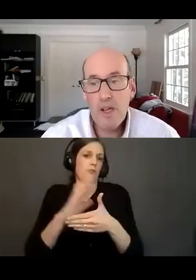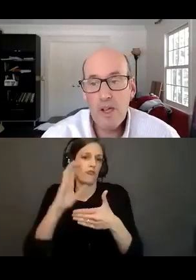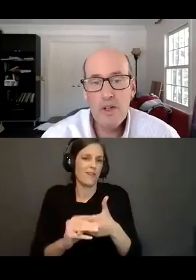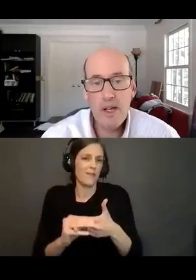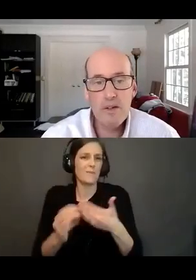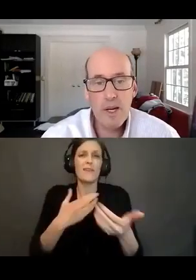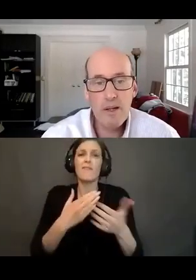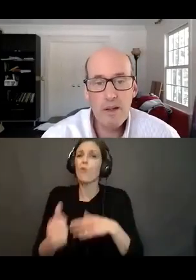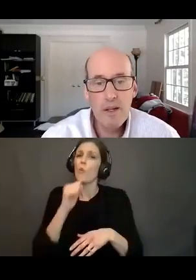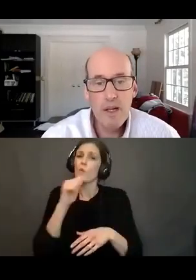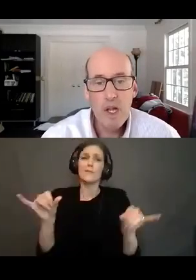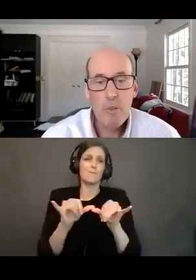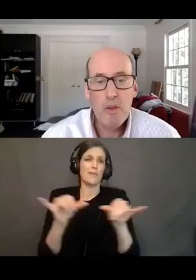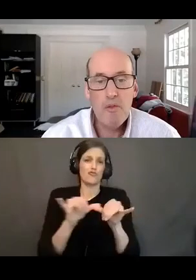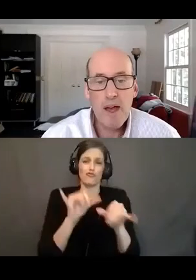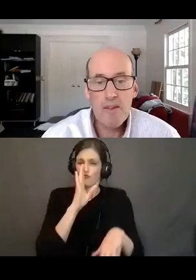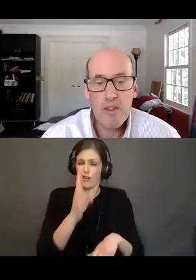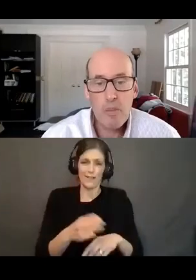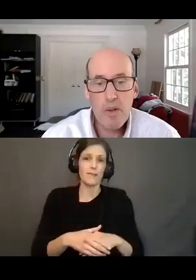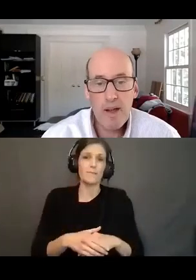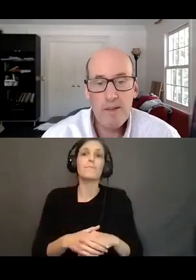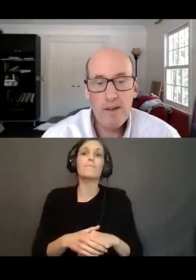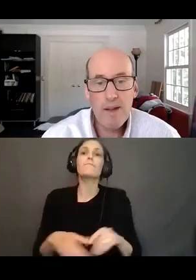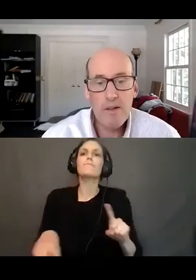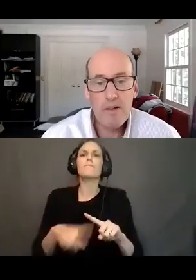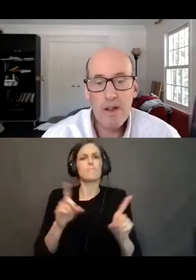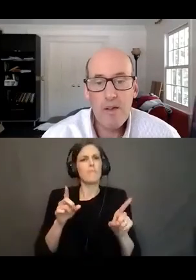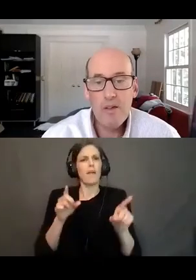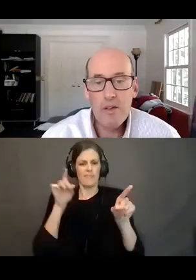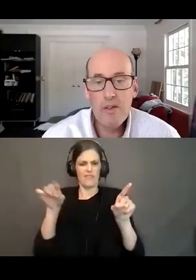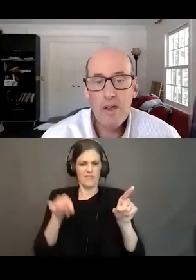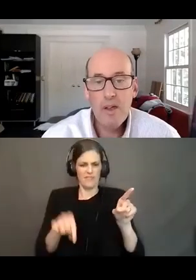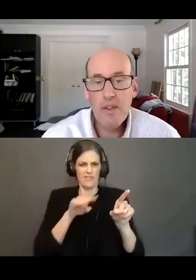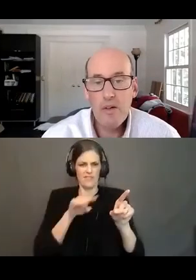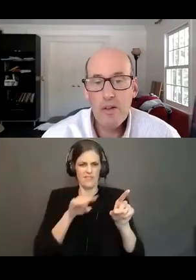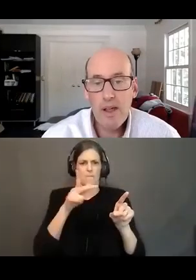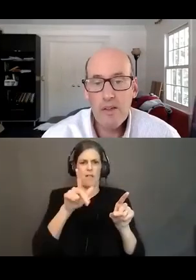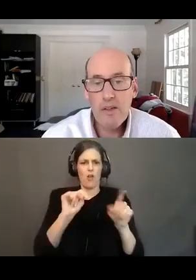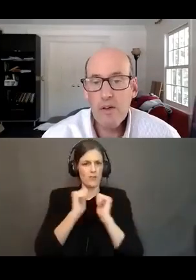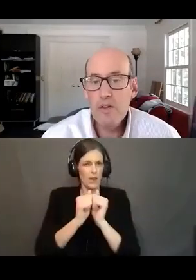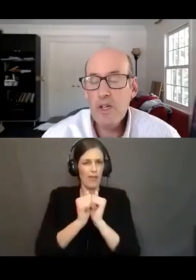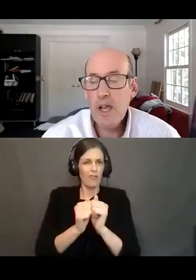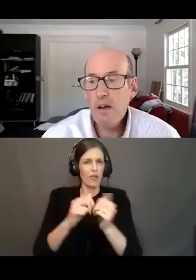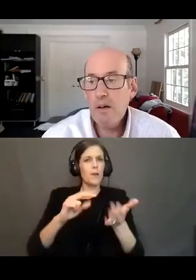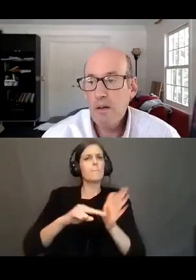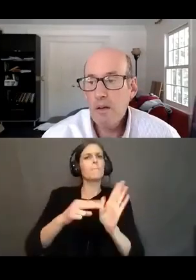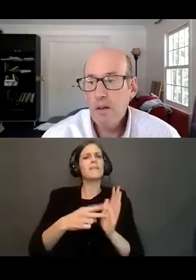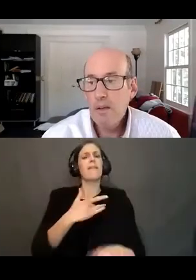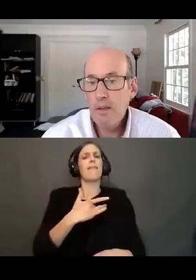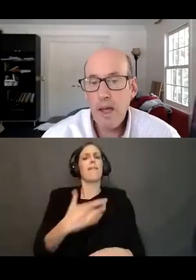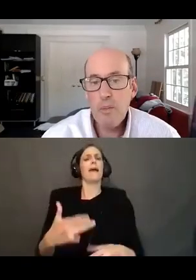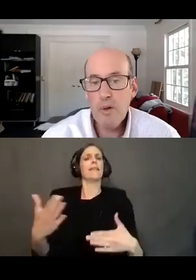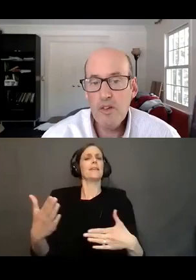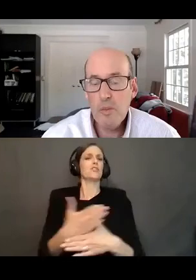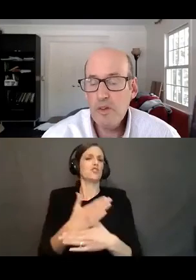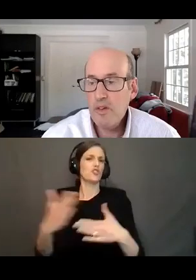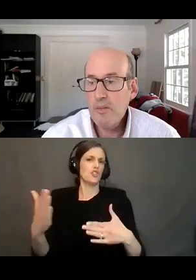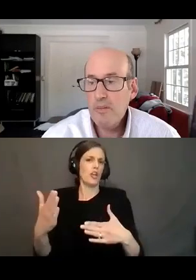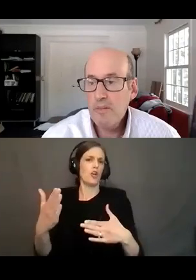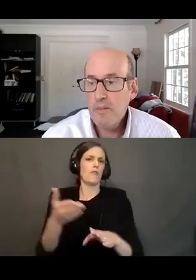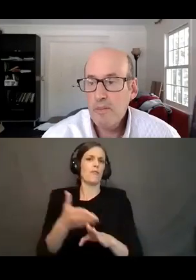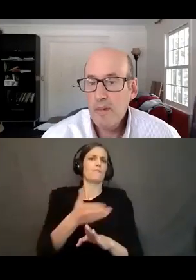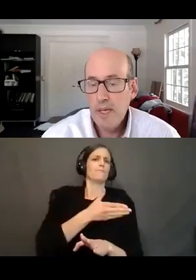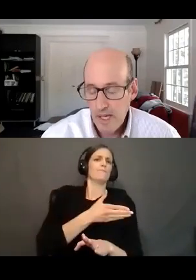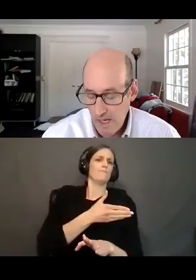didn't measure that directly. But the fact that they're plotted together tells us that they're likely to have shared that